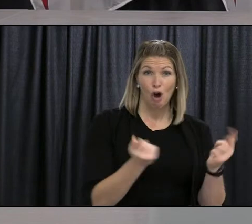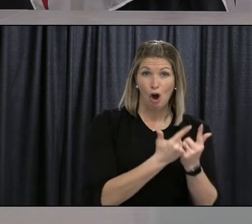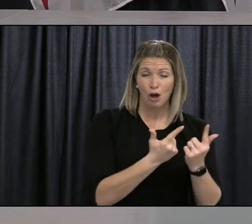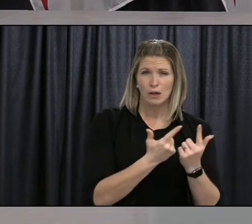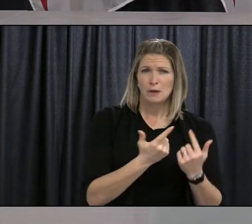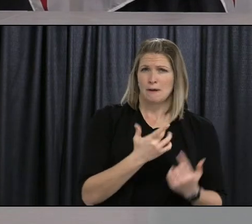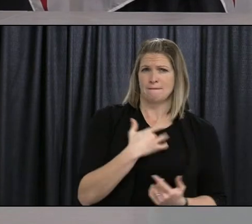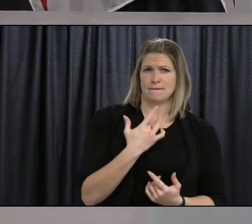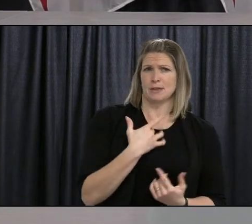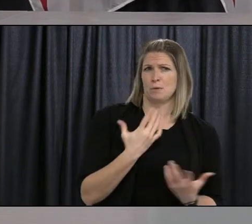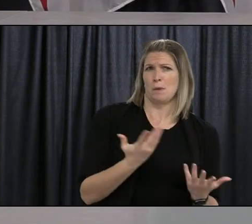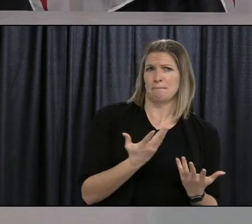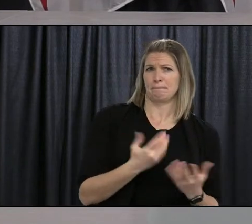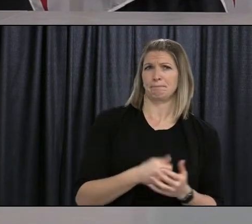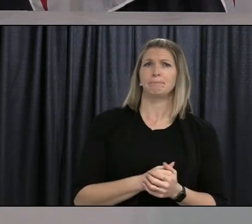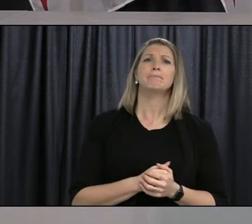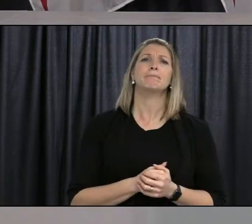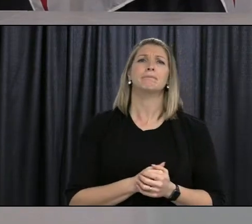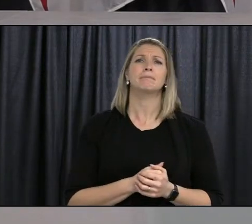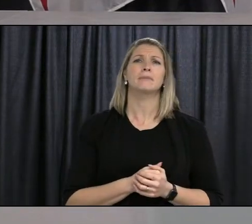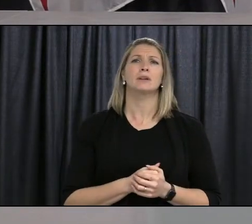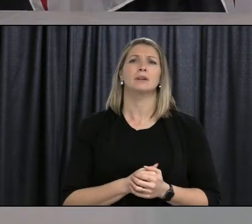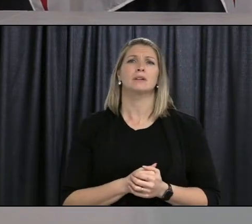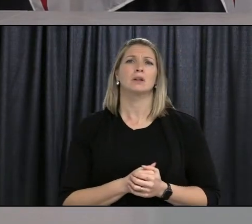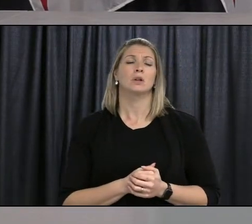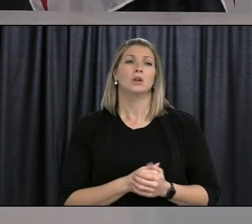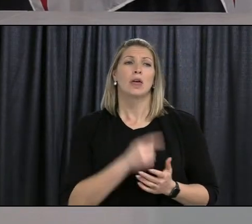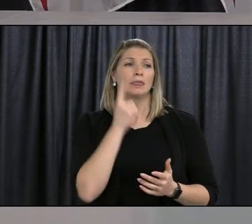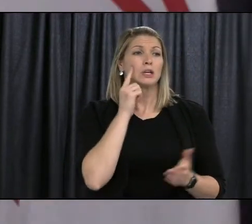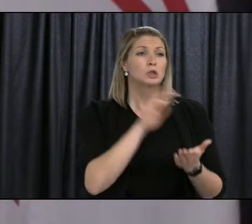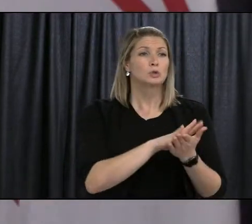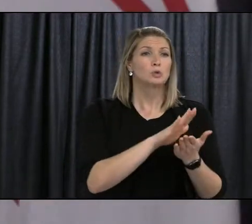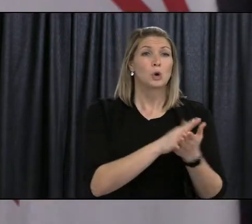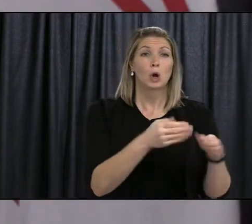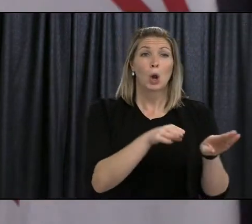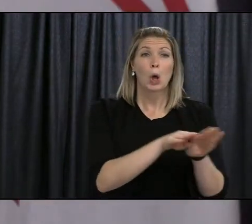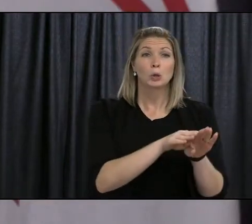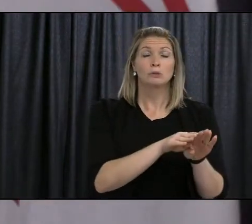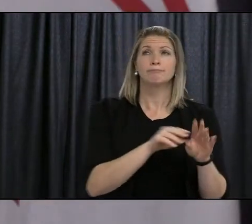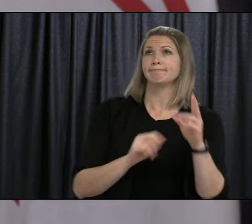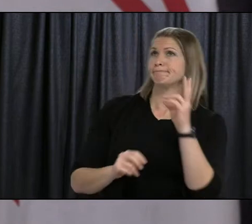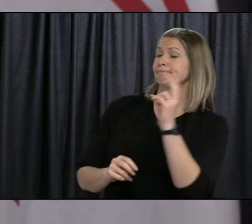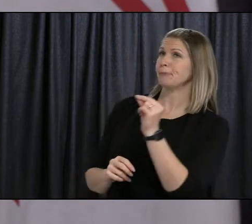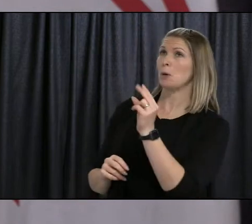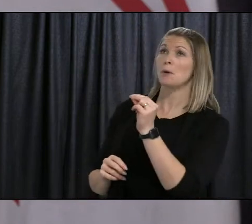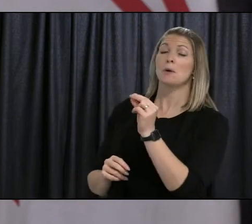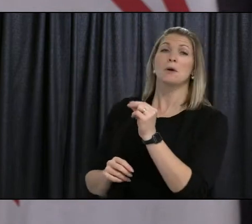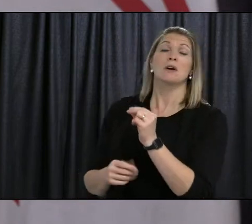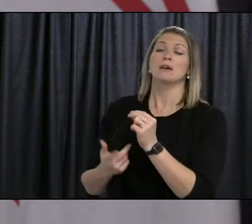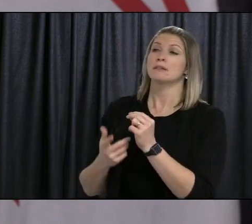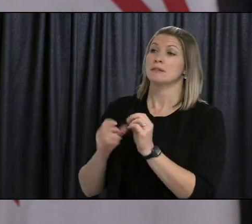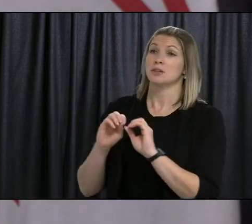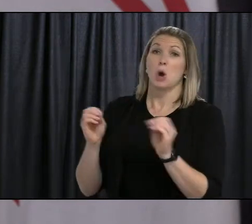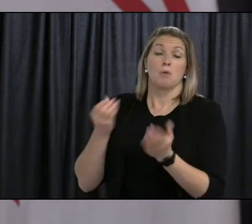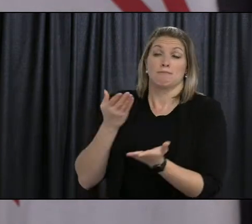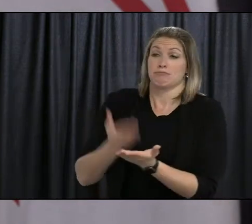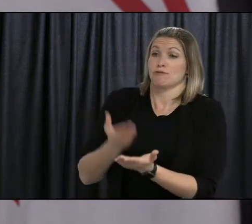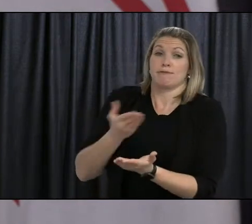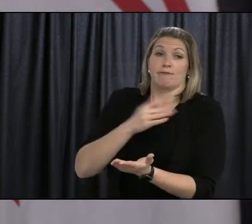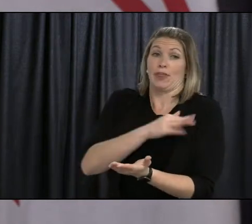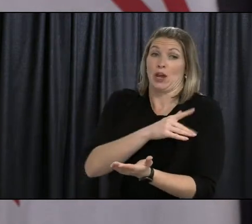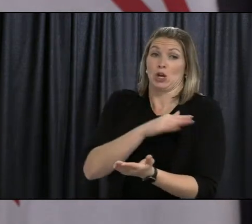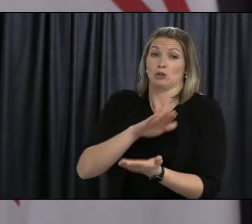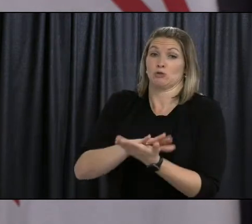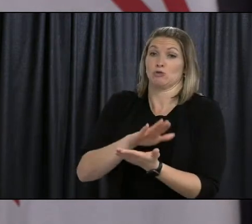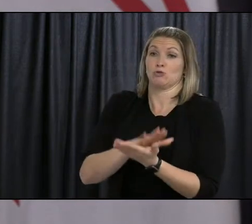we've no evidence that there's any transmission happening within schools. So we do have, criteria